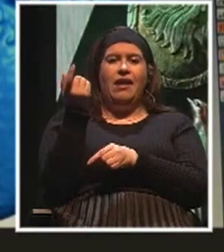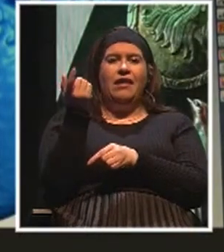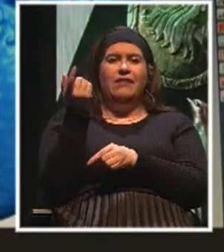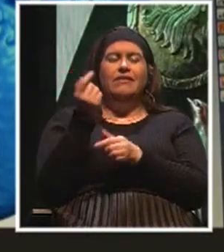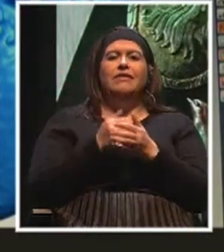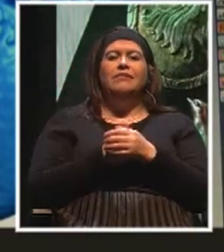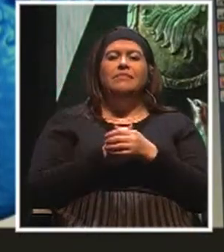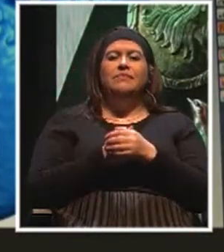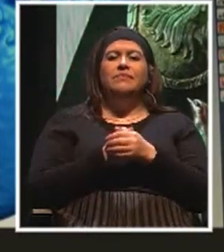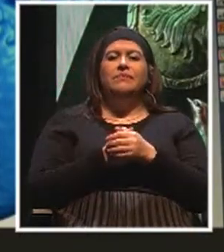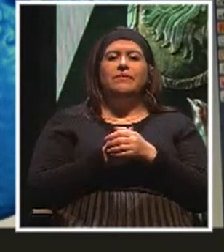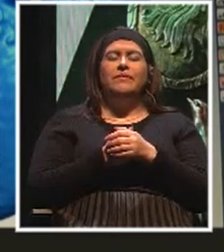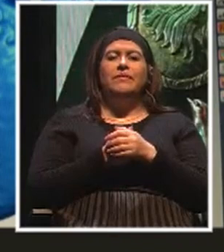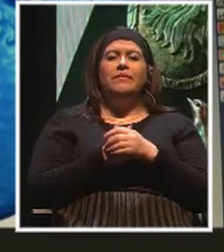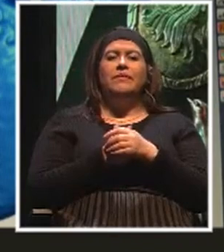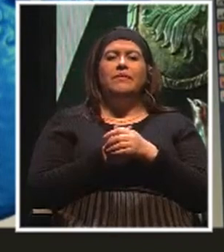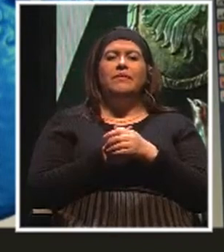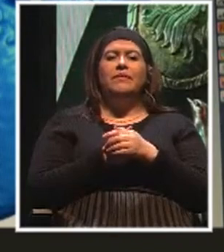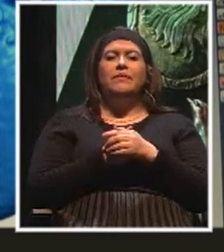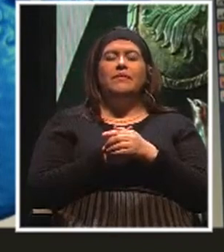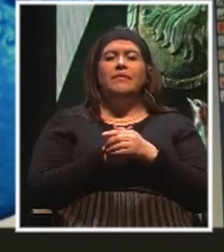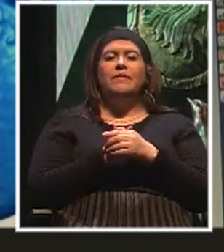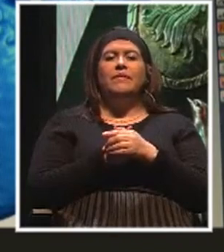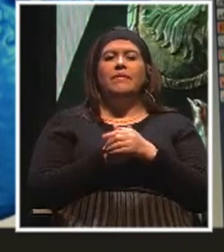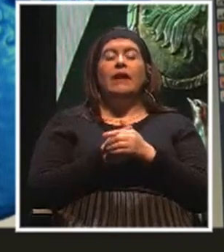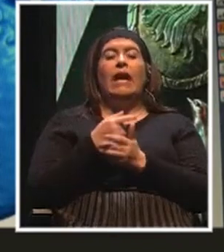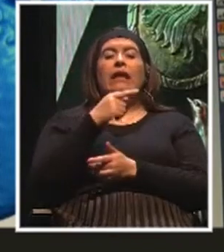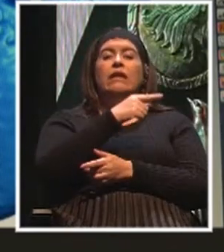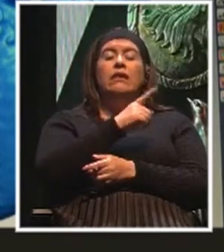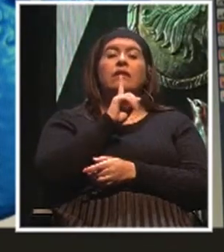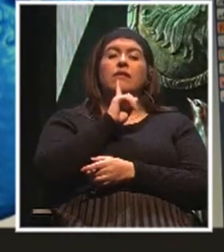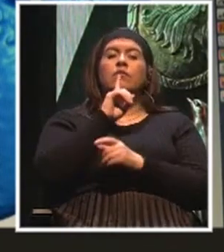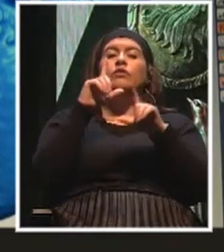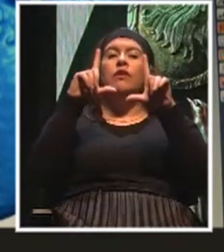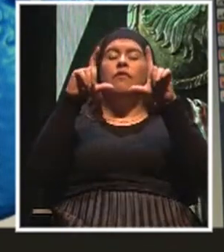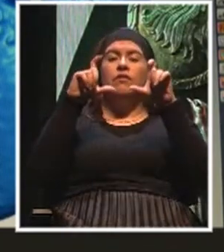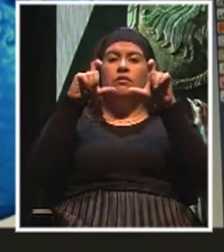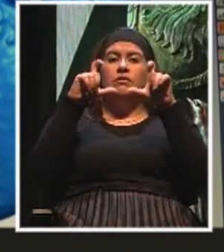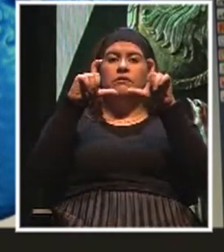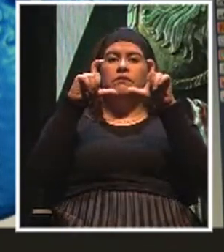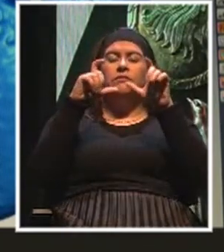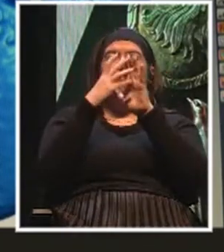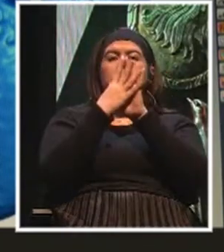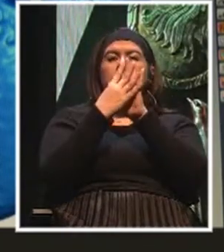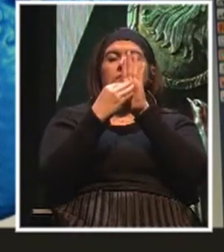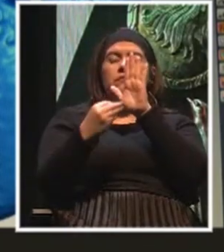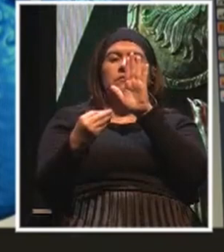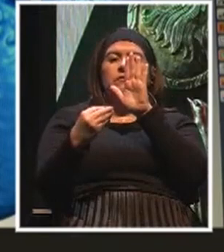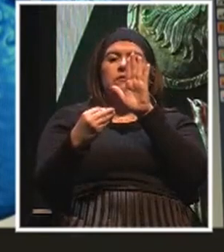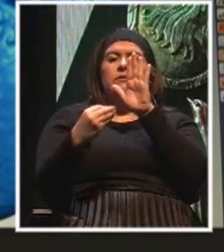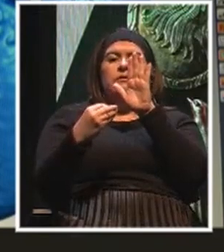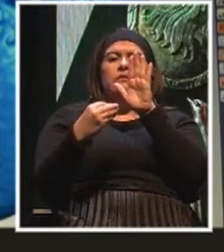And this was like, we had like photos, reference photos of things that we wanted from the prop department to scan